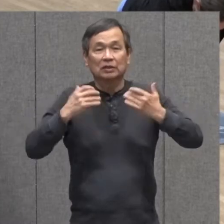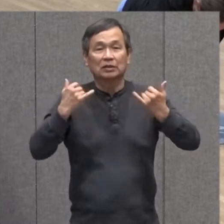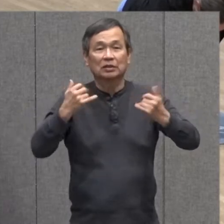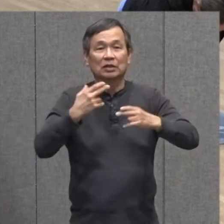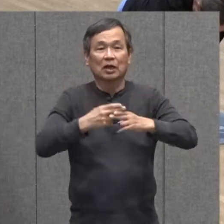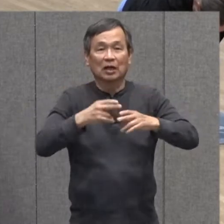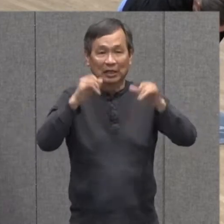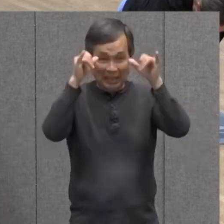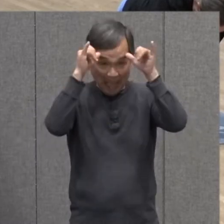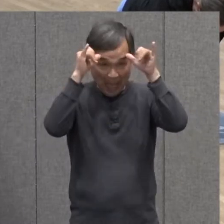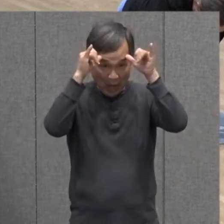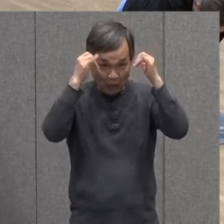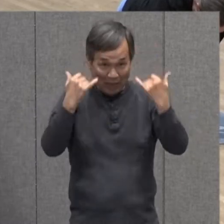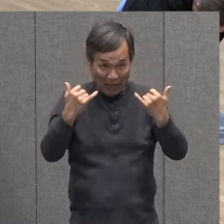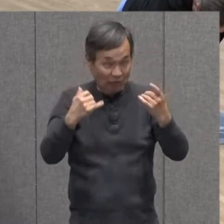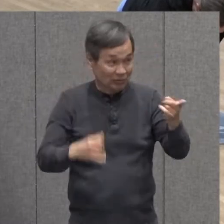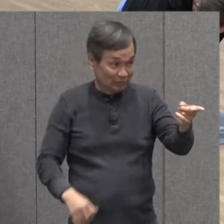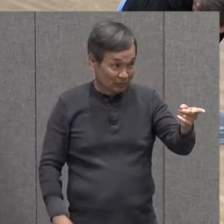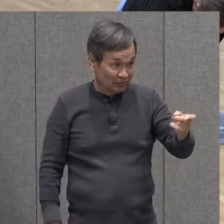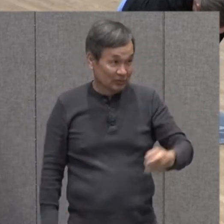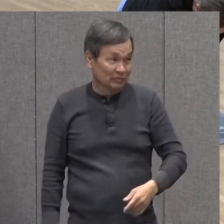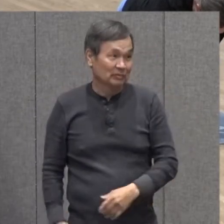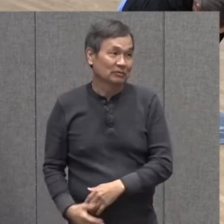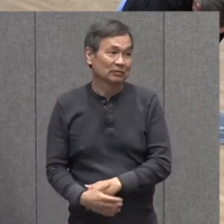Y luego vamos a hacer como la vaca.